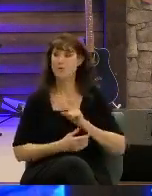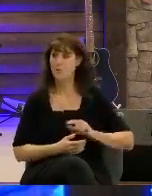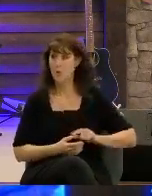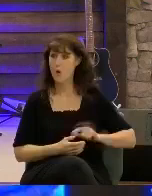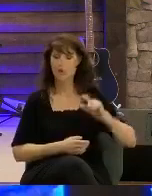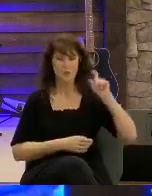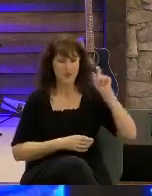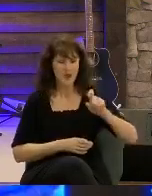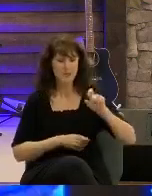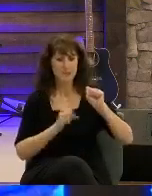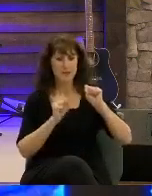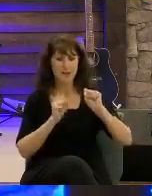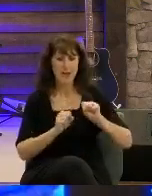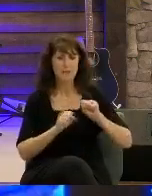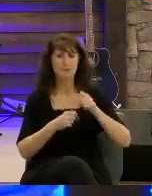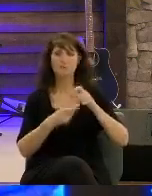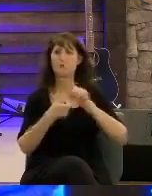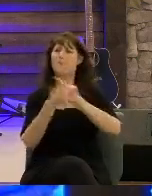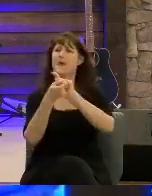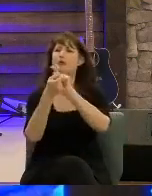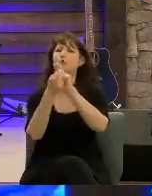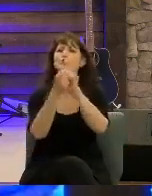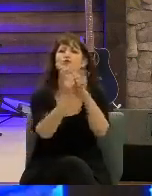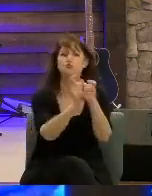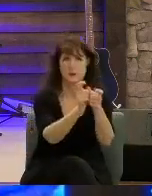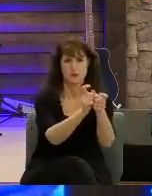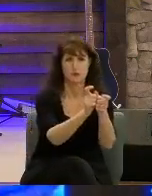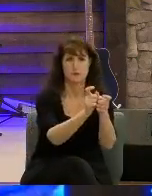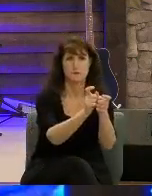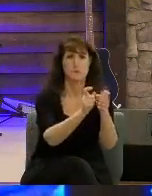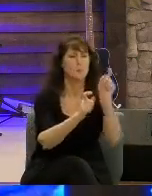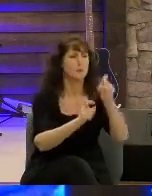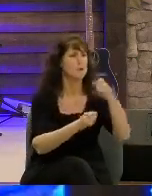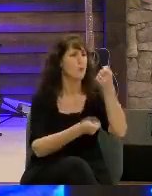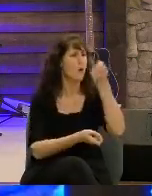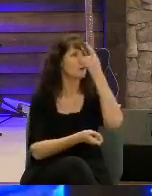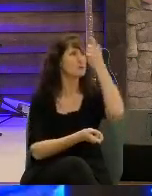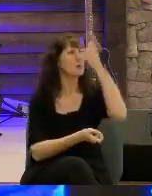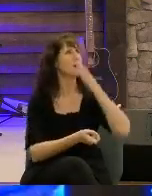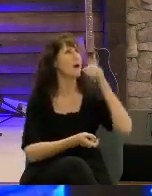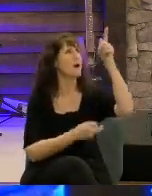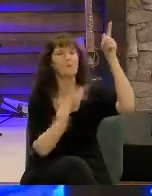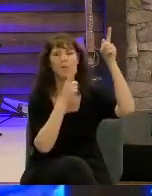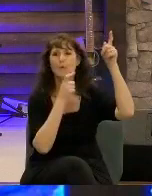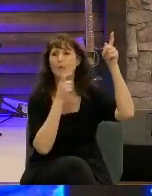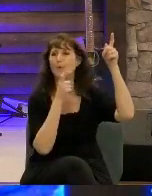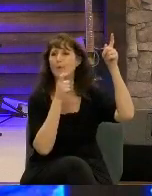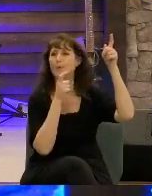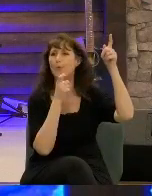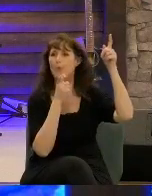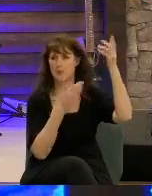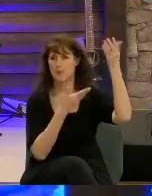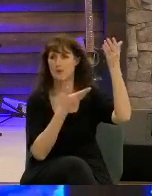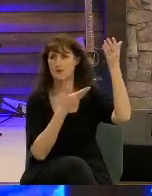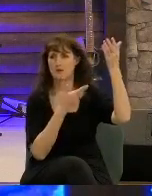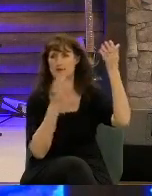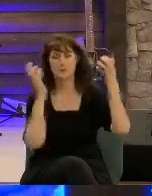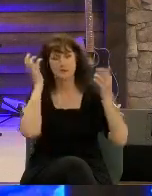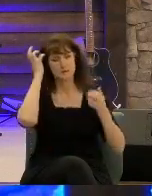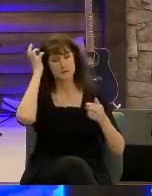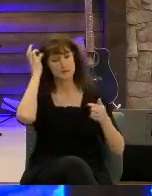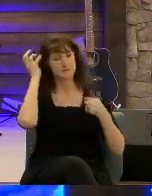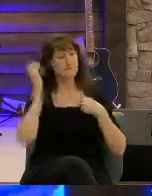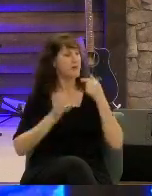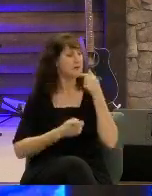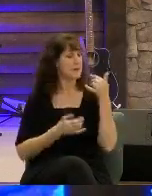to be able to make those changes. We need to understand who our God is. Okay? Okay? And I'll just